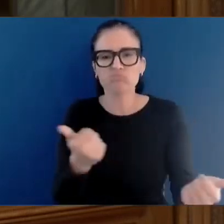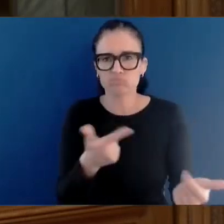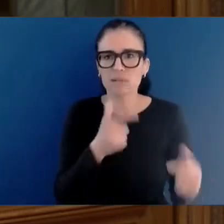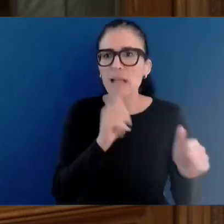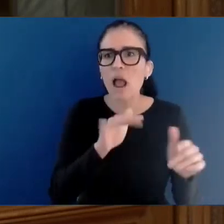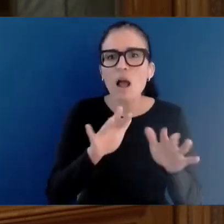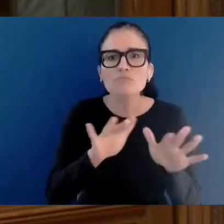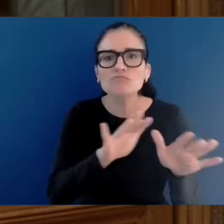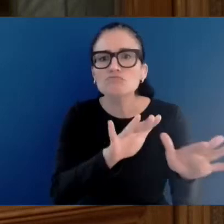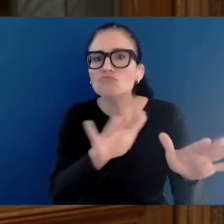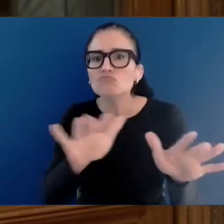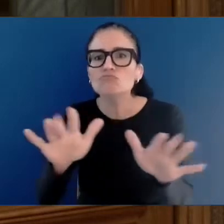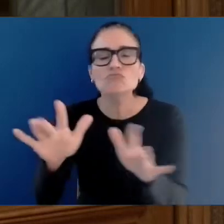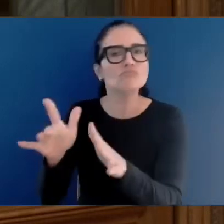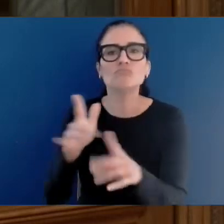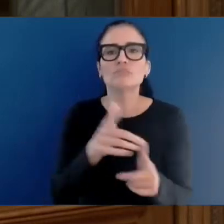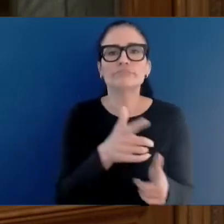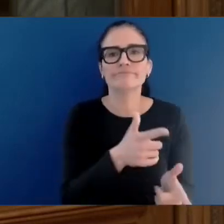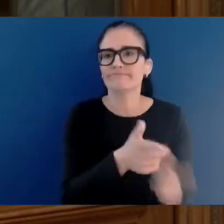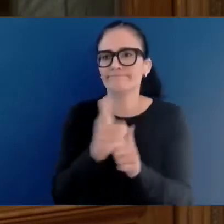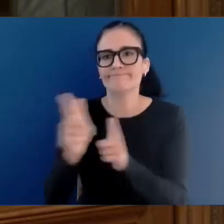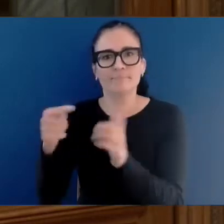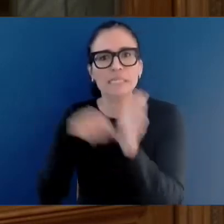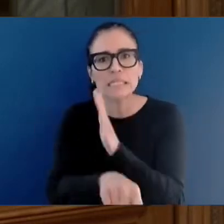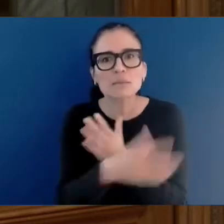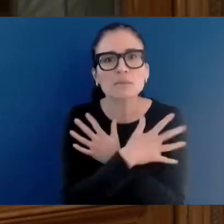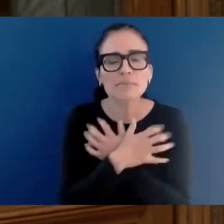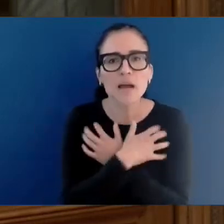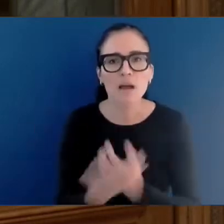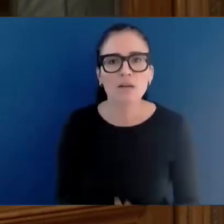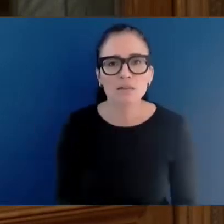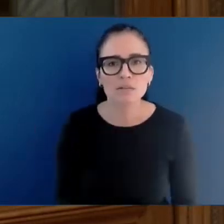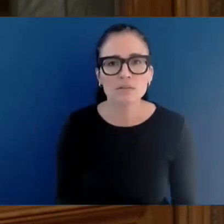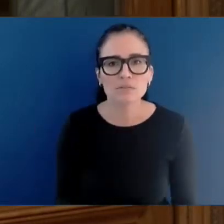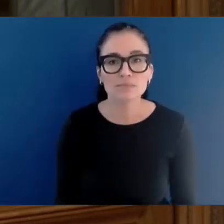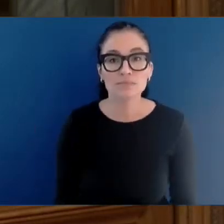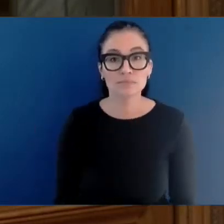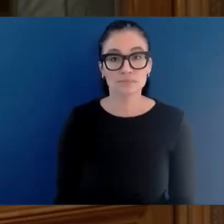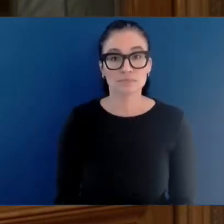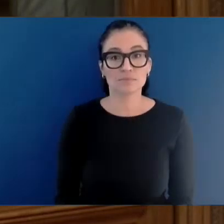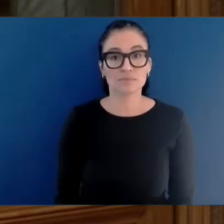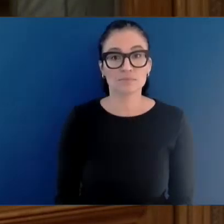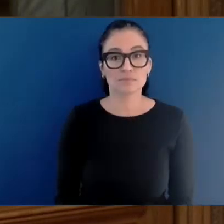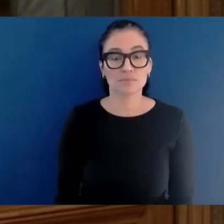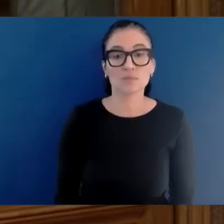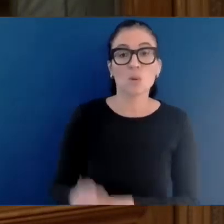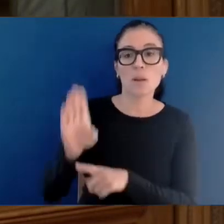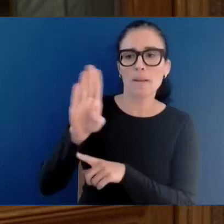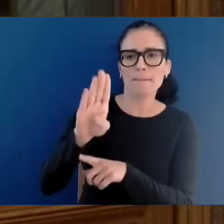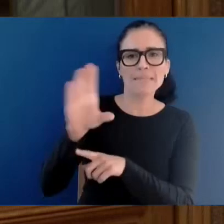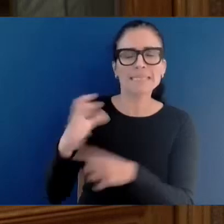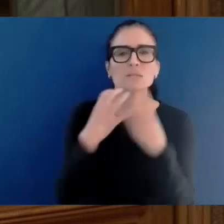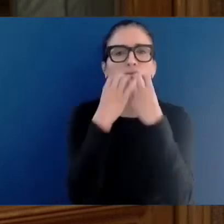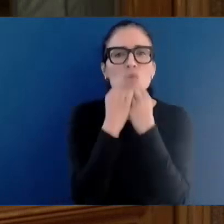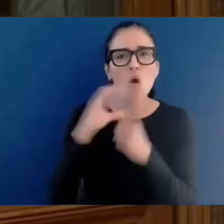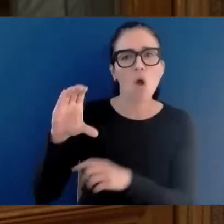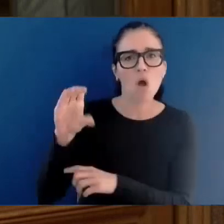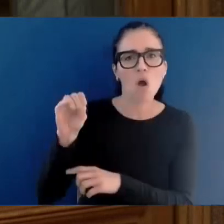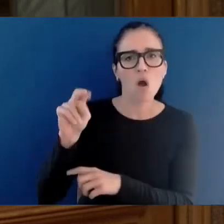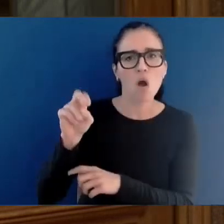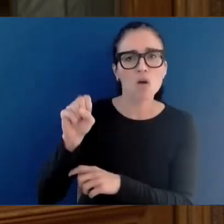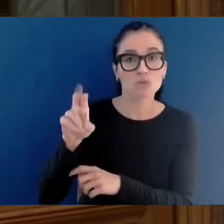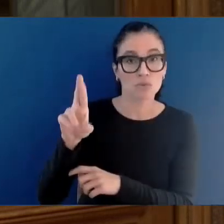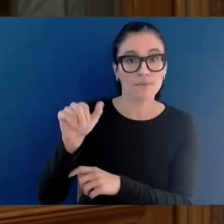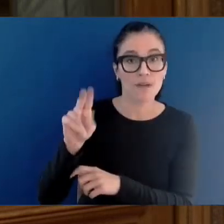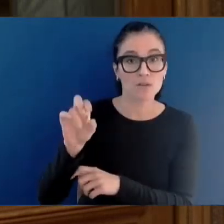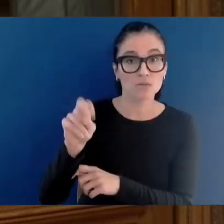Act, BC Conservation Officer Service is, quote, under the direction of that minister, end quote. As I learned from